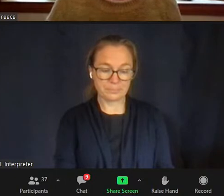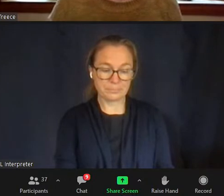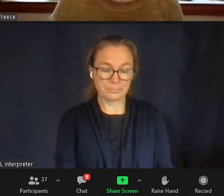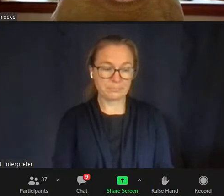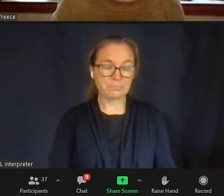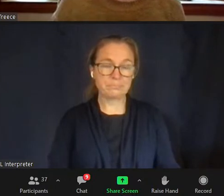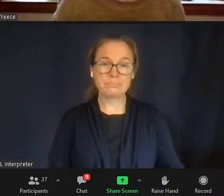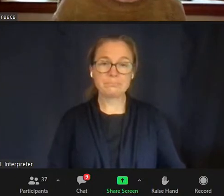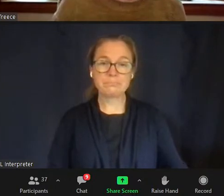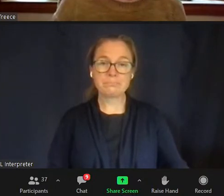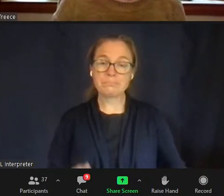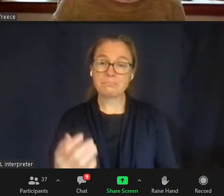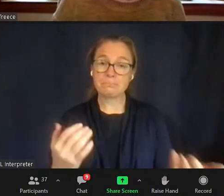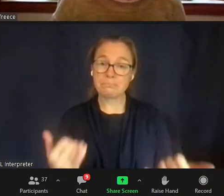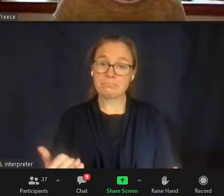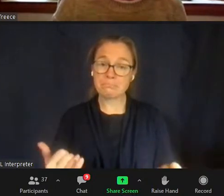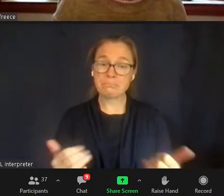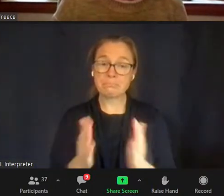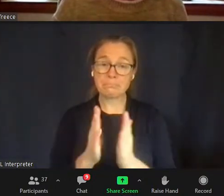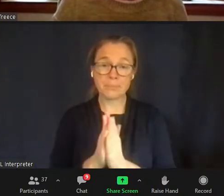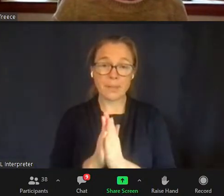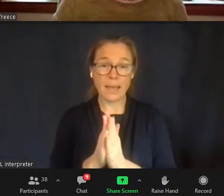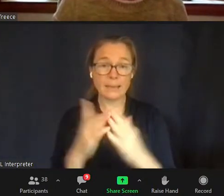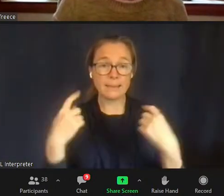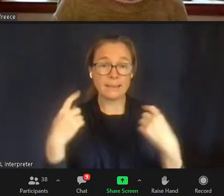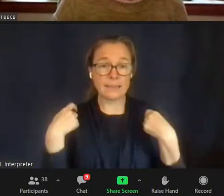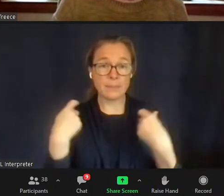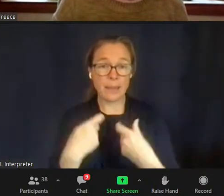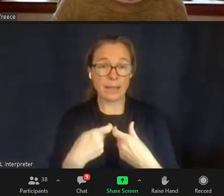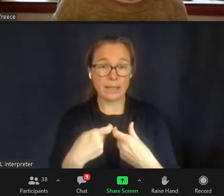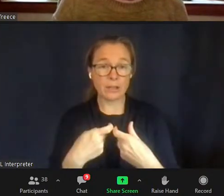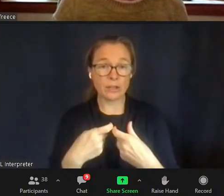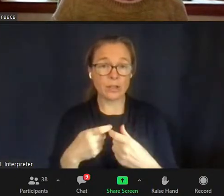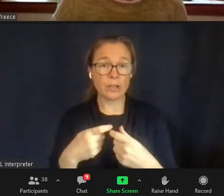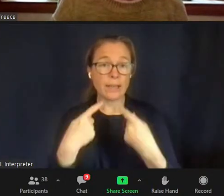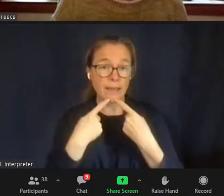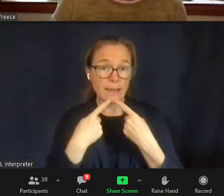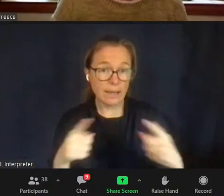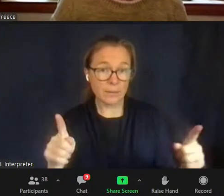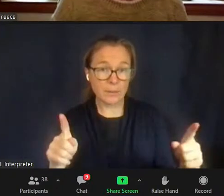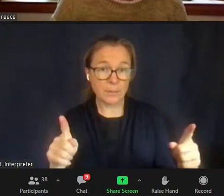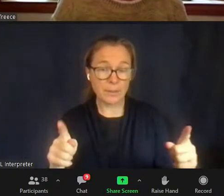our Spanish language interpreter, to make a brief announcement, if he would, please.